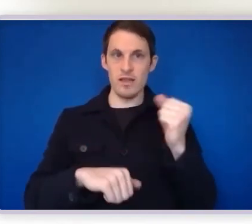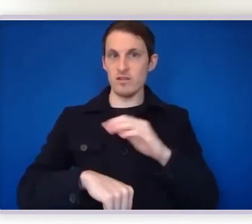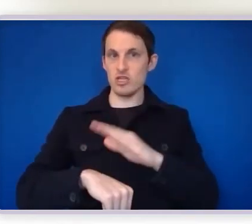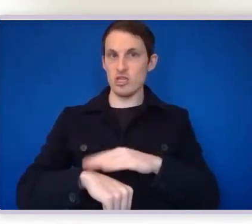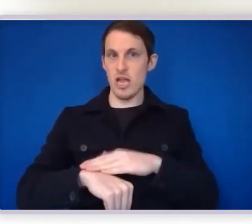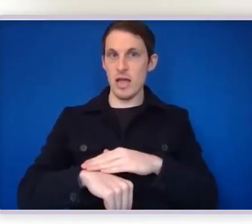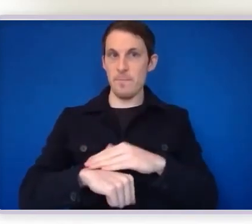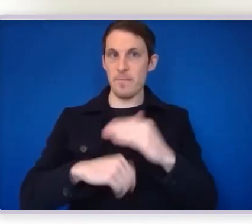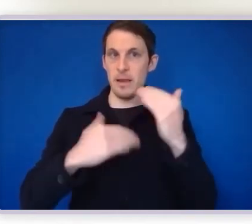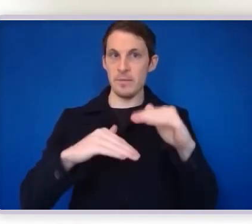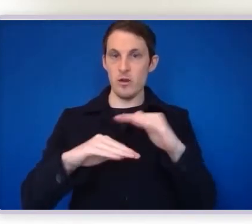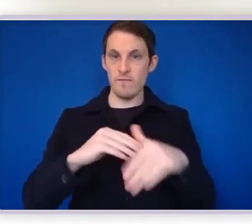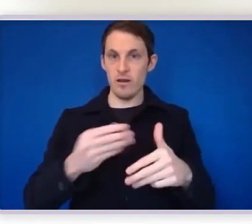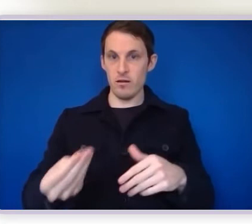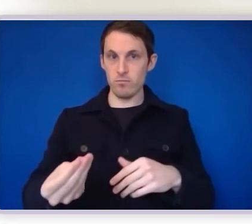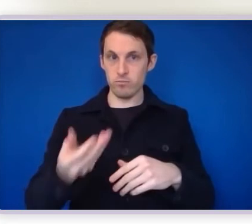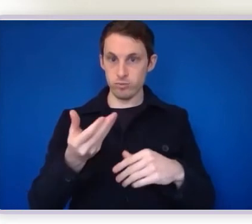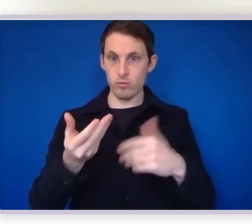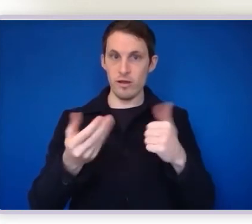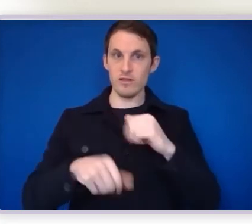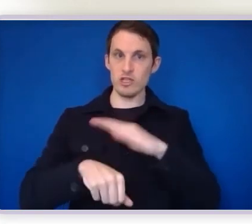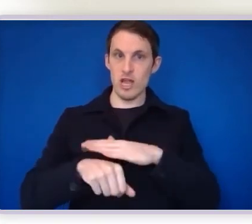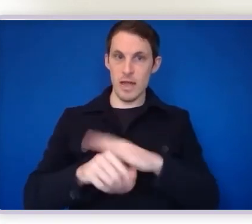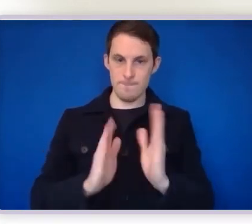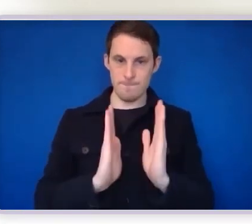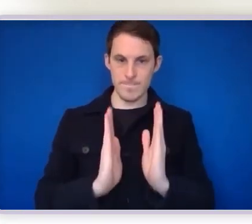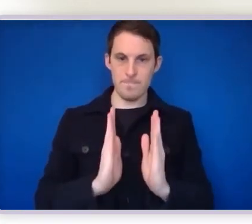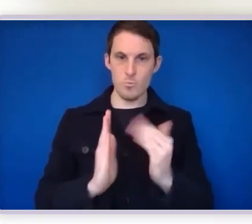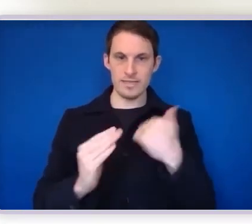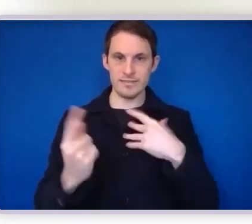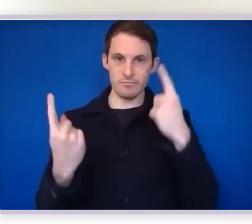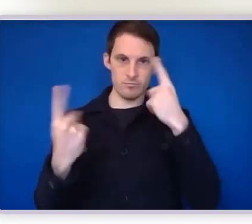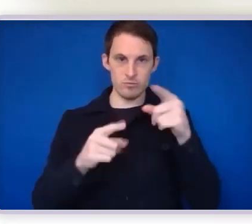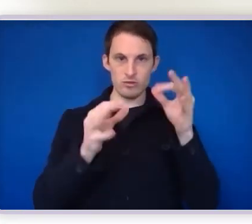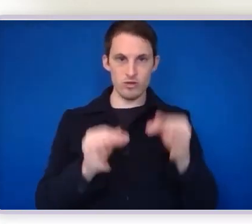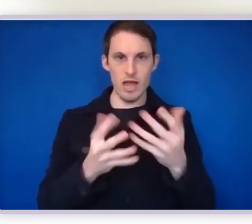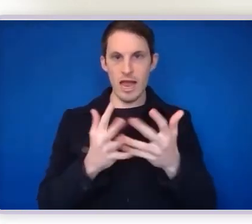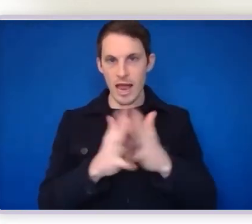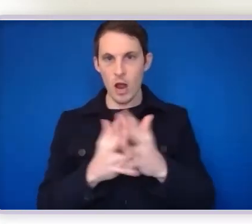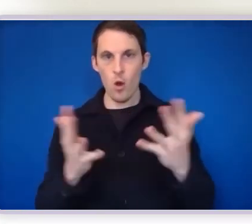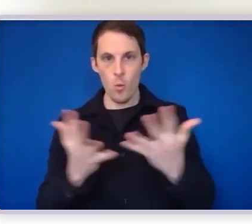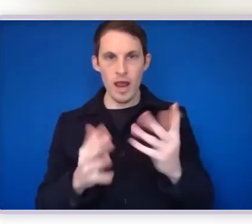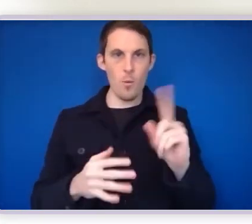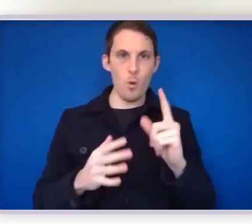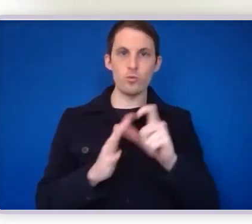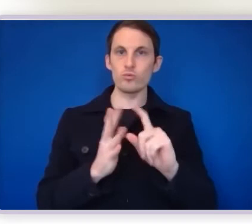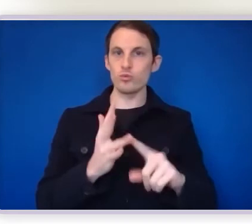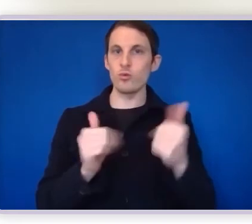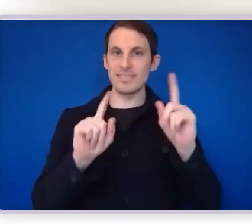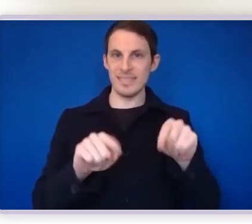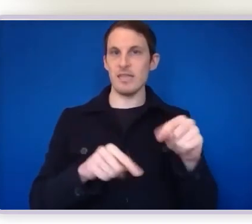decide how we're to deal with the matter and what to do with it, and then we must commence a process. And